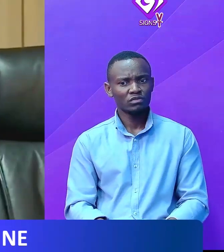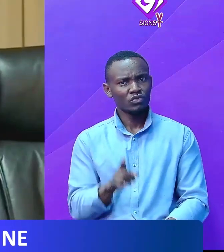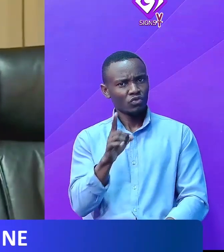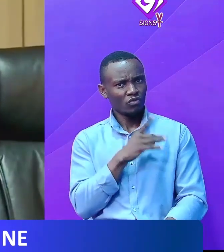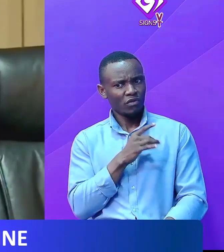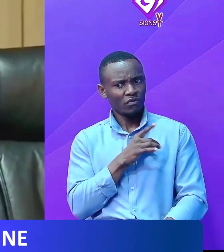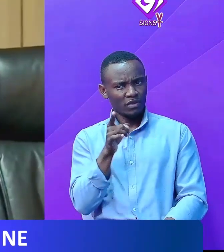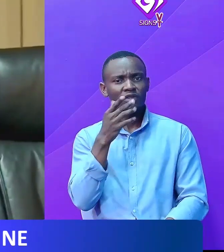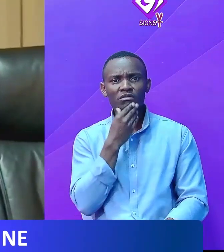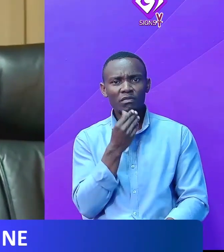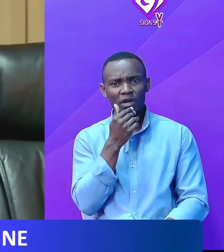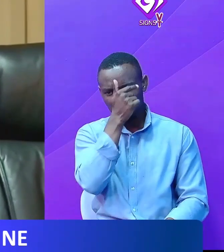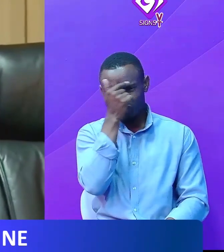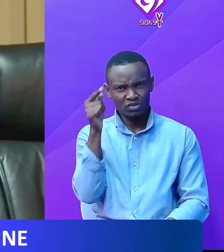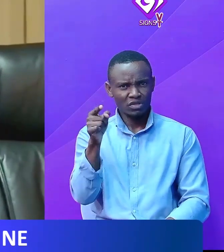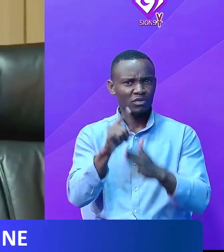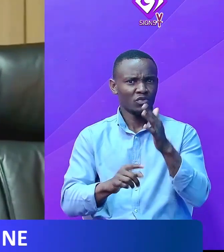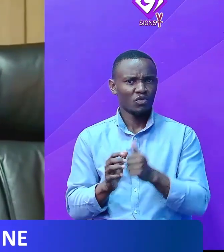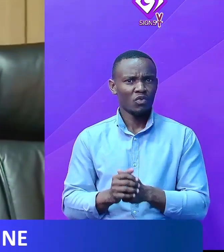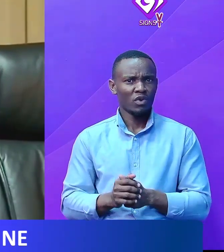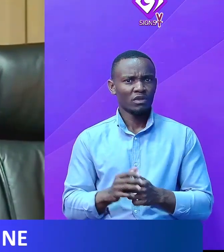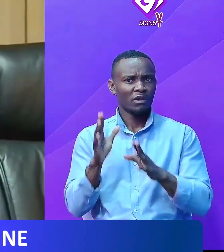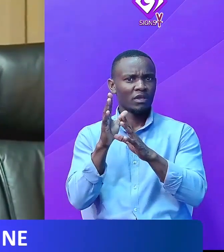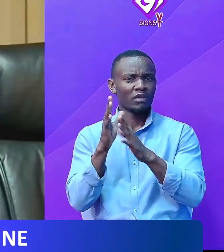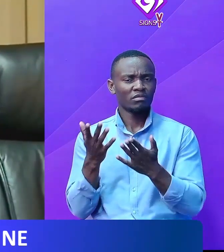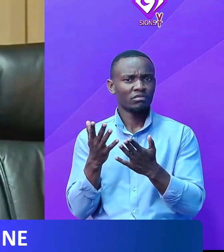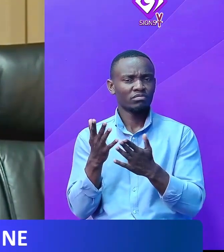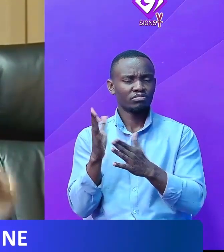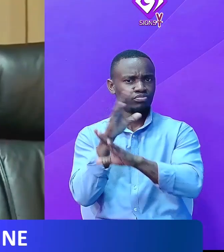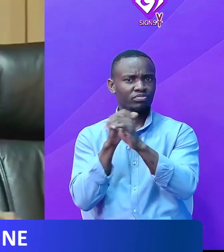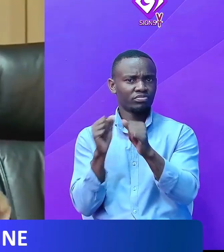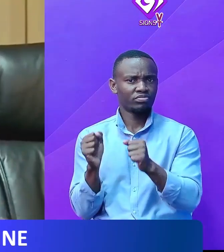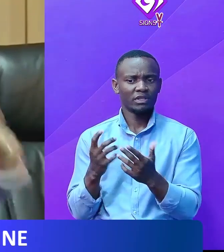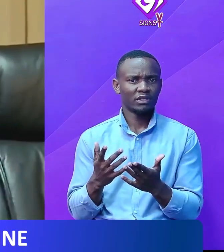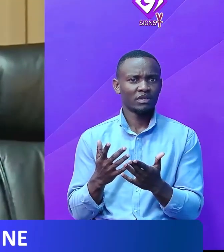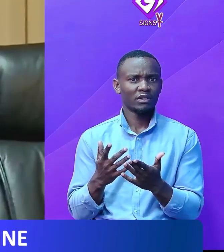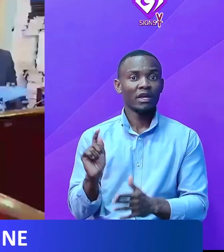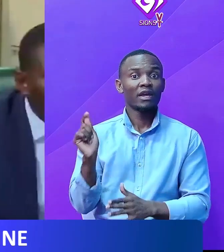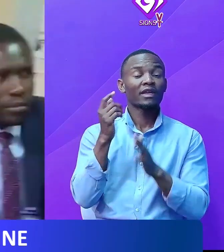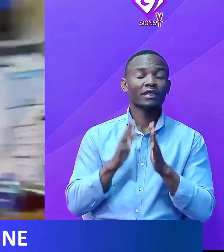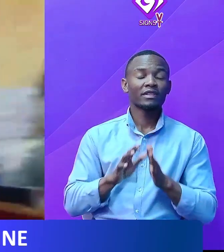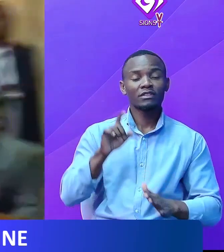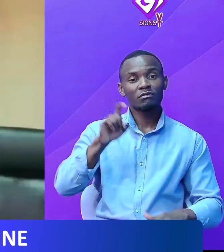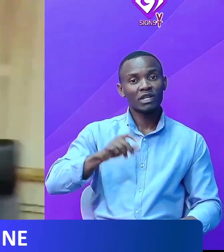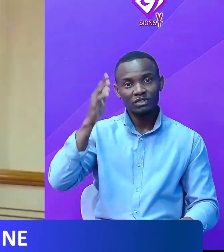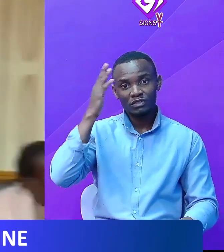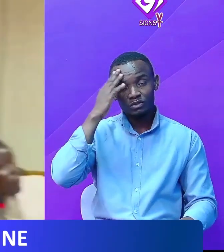No. Just because he's a president, Kenyans needs to know Duale is messing up health. It is utterly unfair for you to